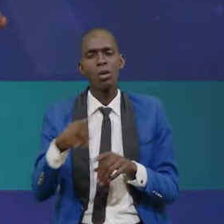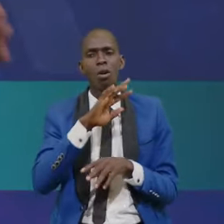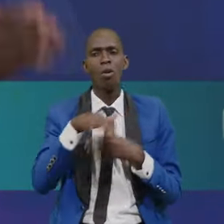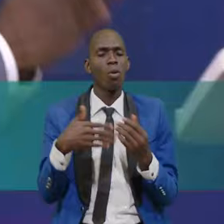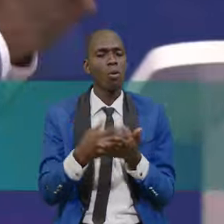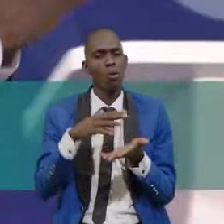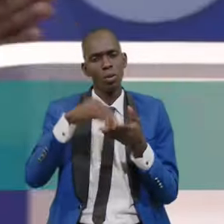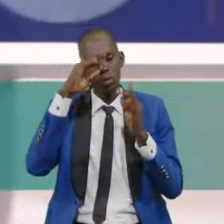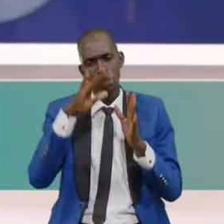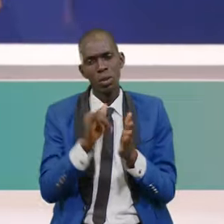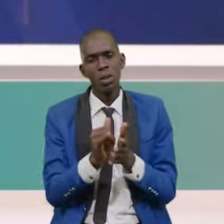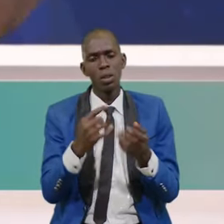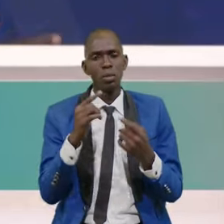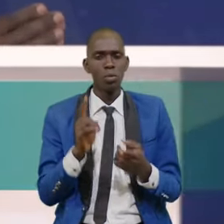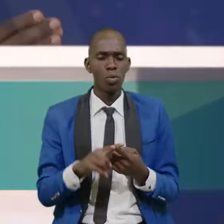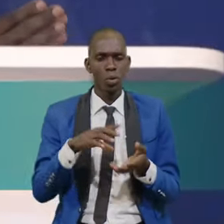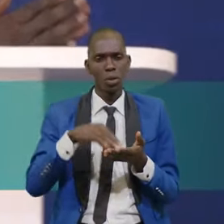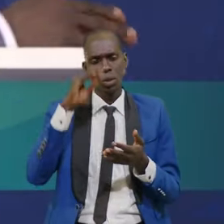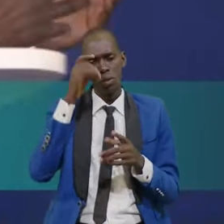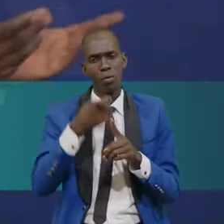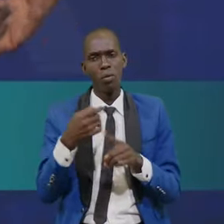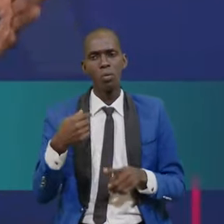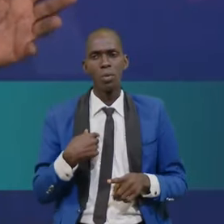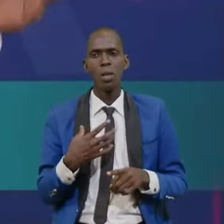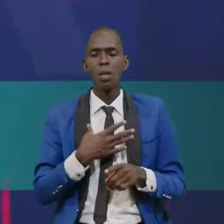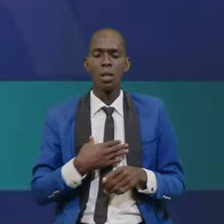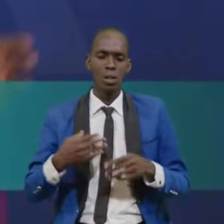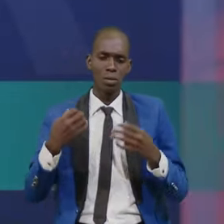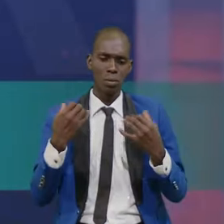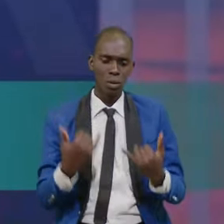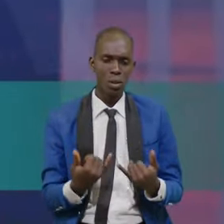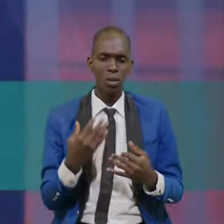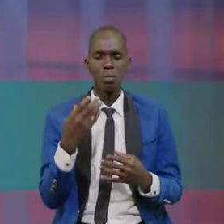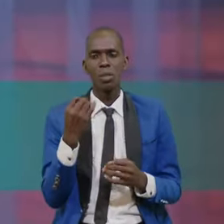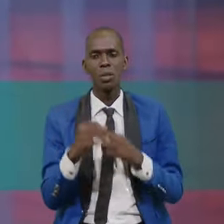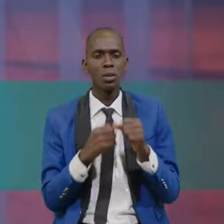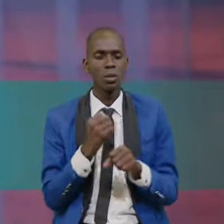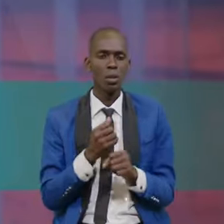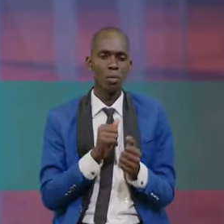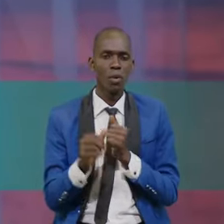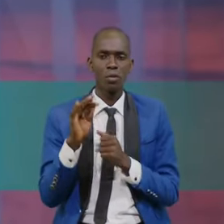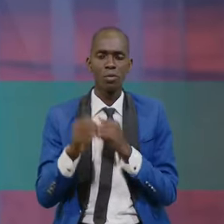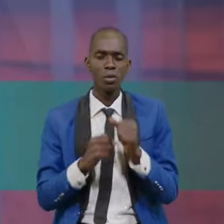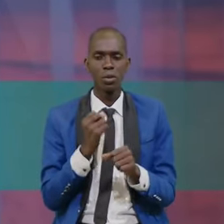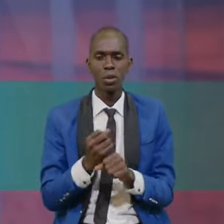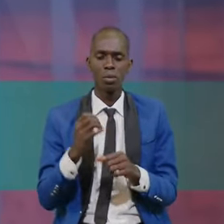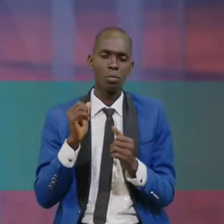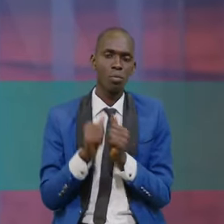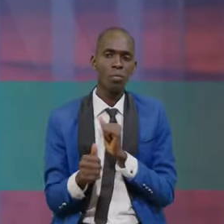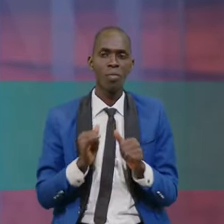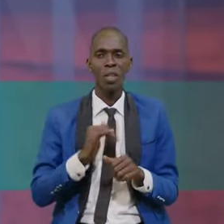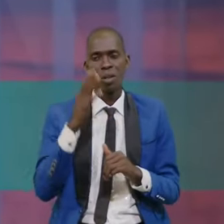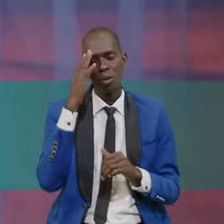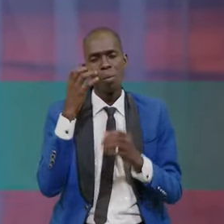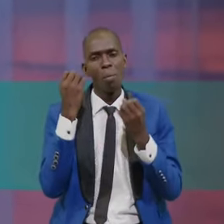me. But now years have come and gone. 50 years have come and gone. And I know many people